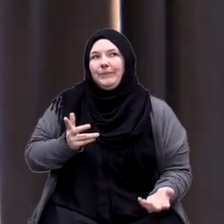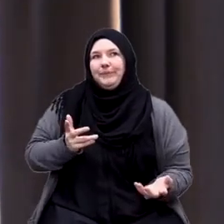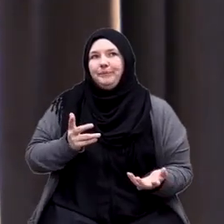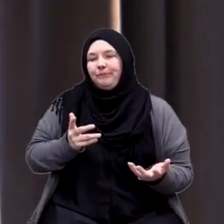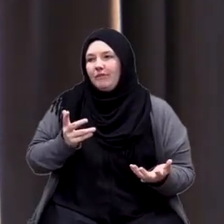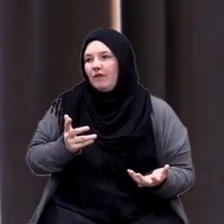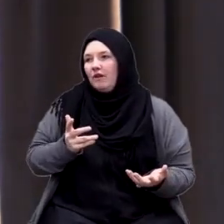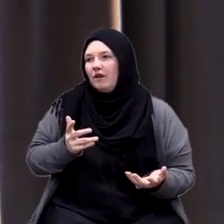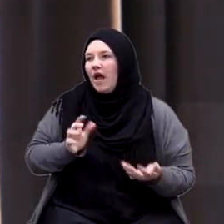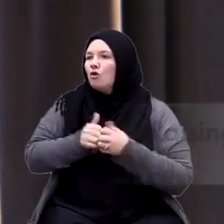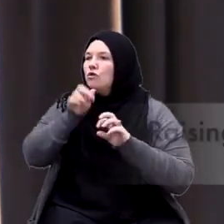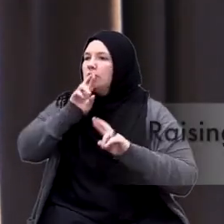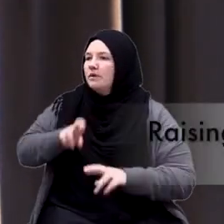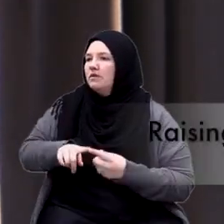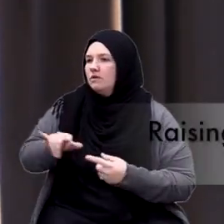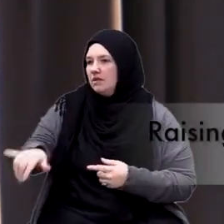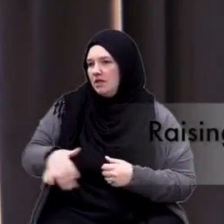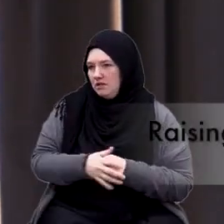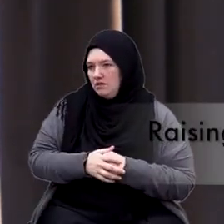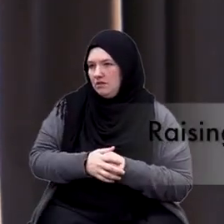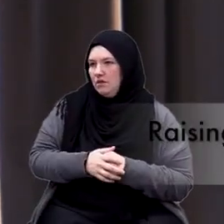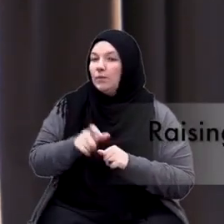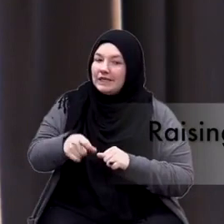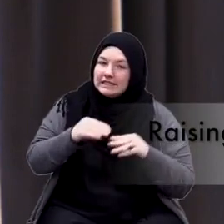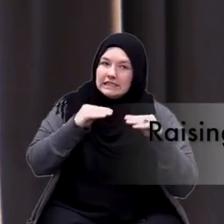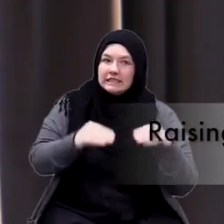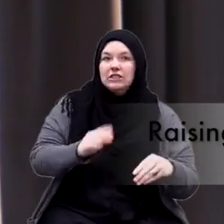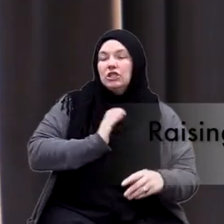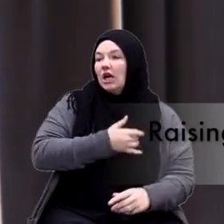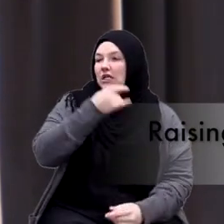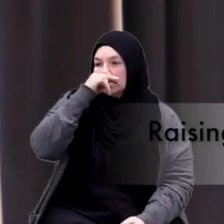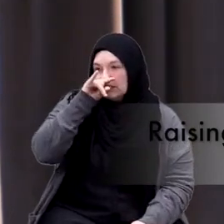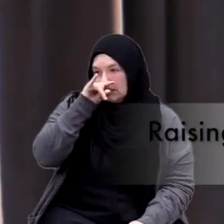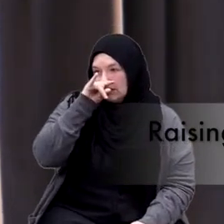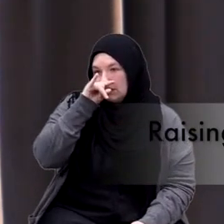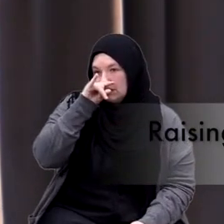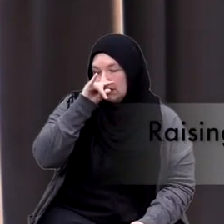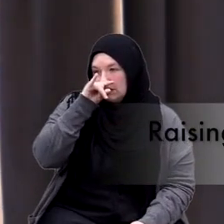keep raising those issues. We keep focusing on